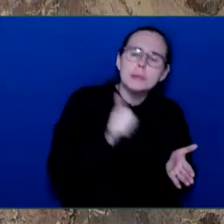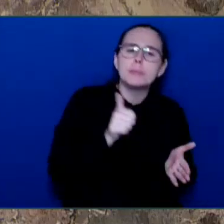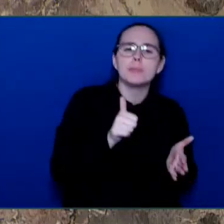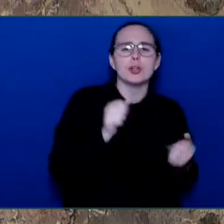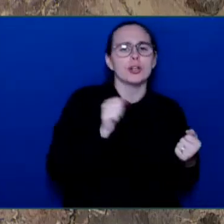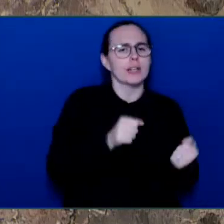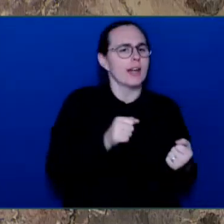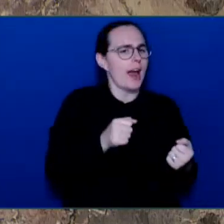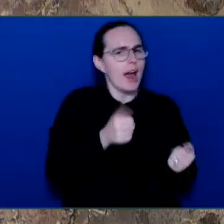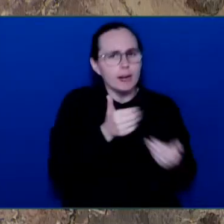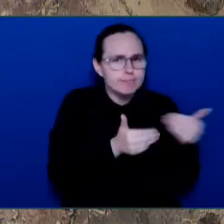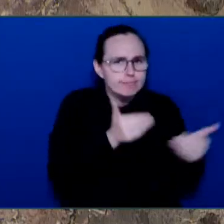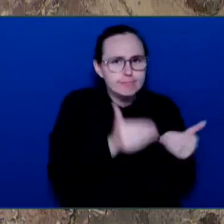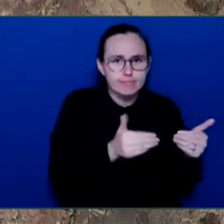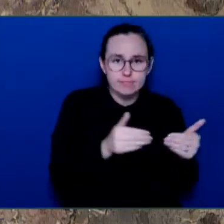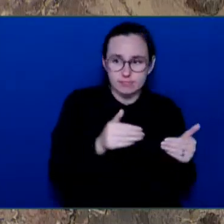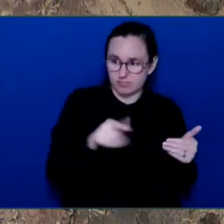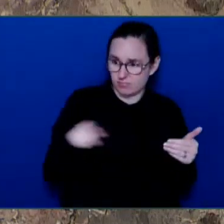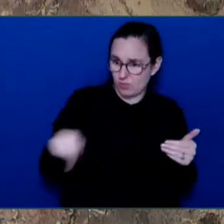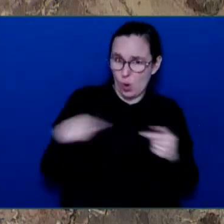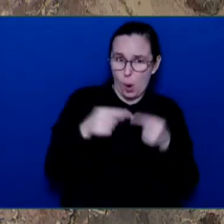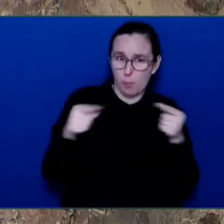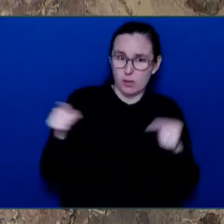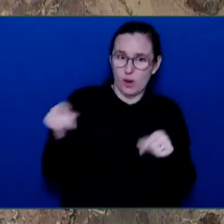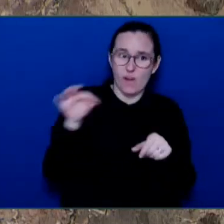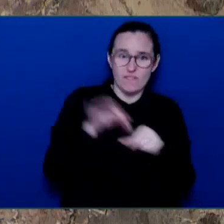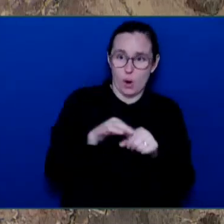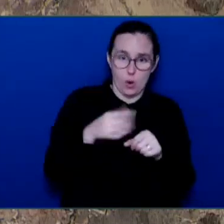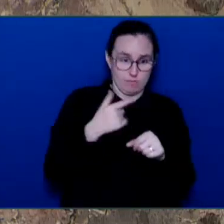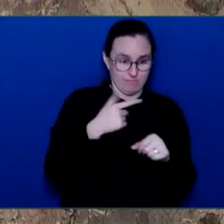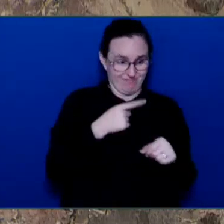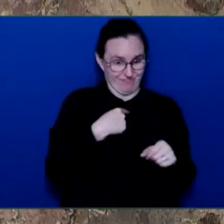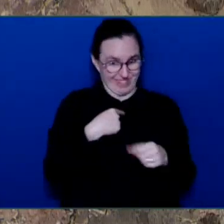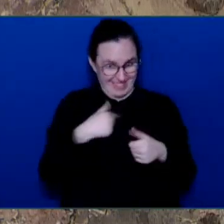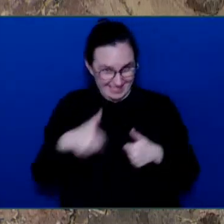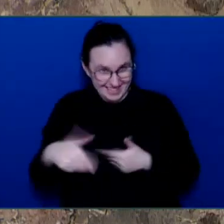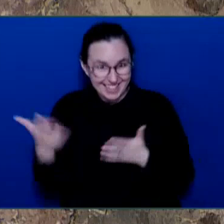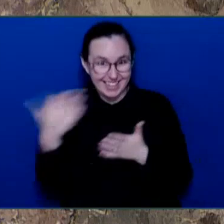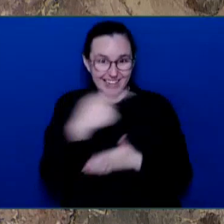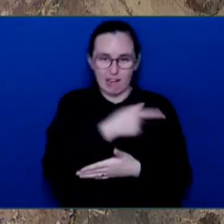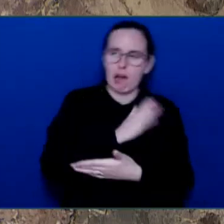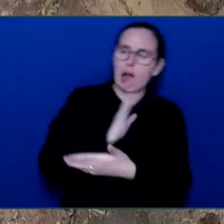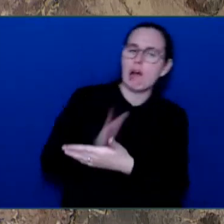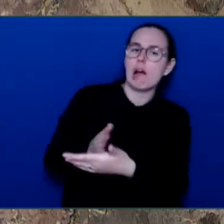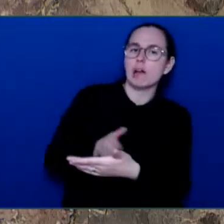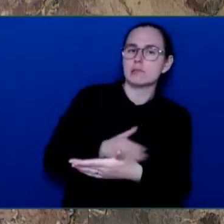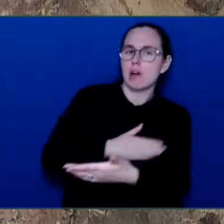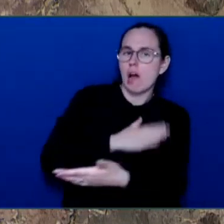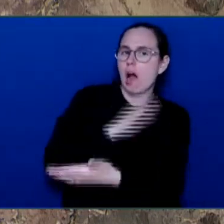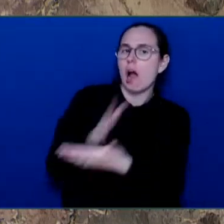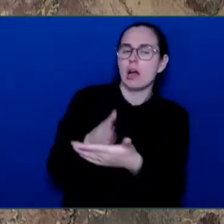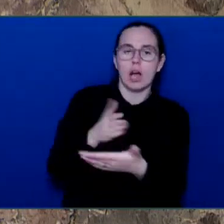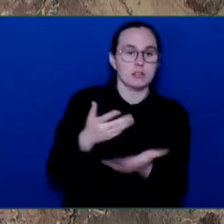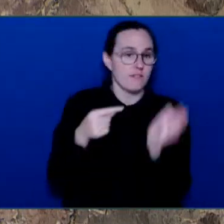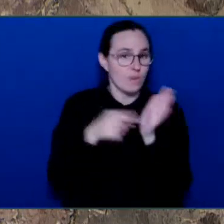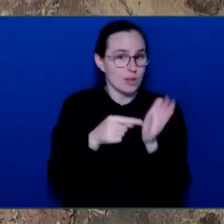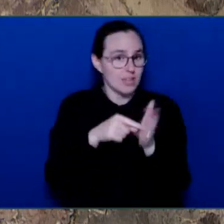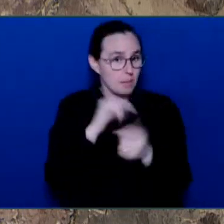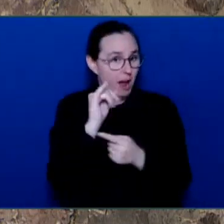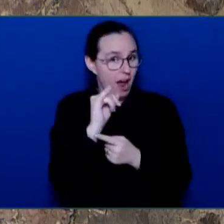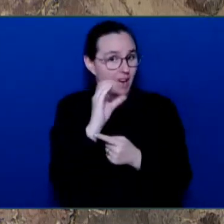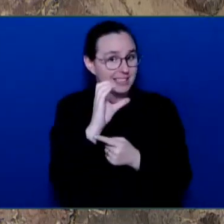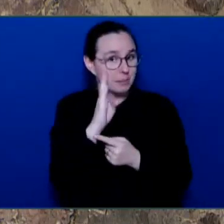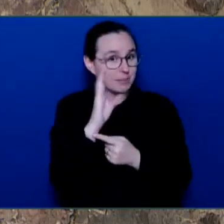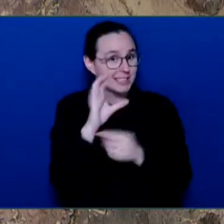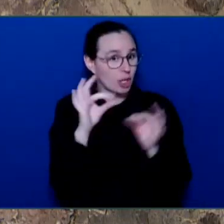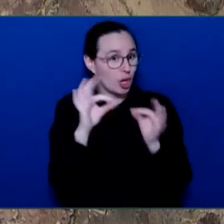against every single time, whether it was ICBC rate reductions, whether it was eliminating MSP premiums,